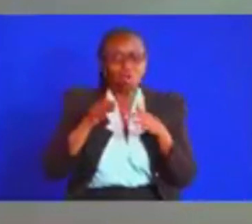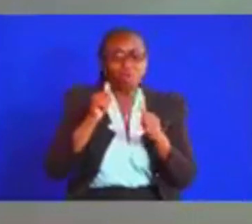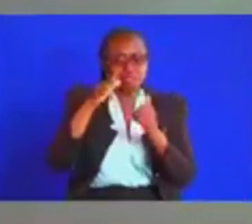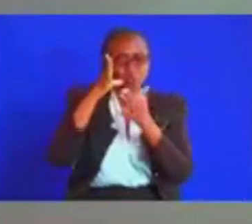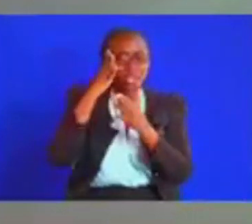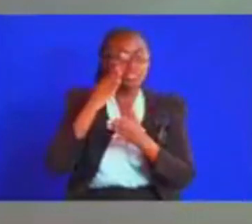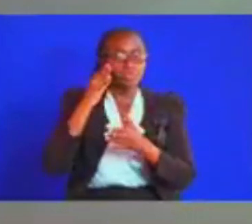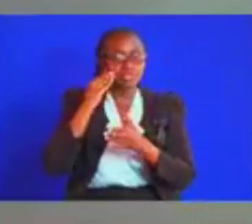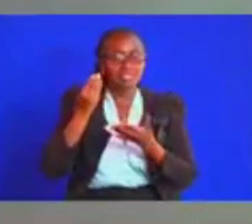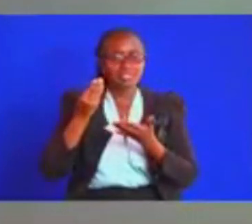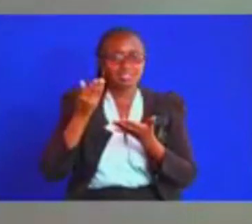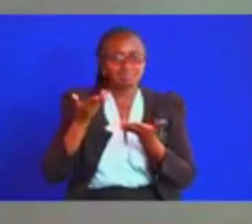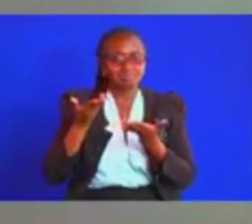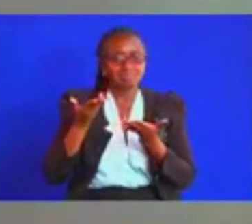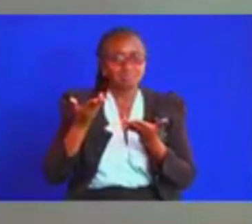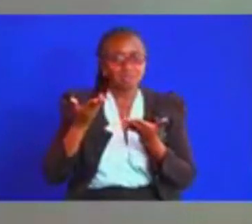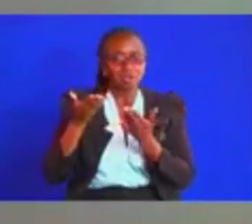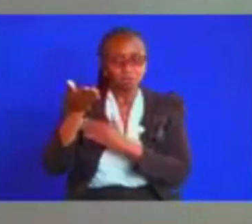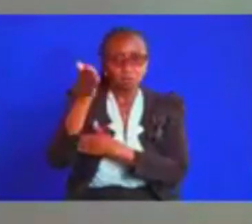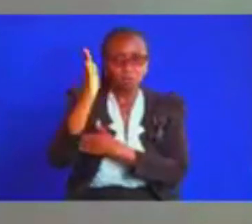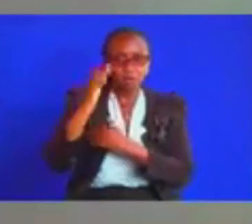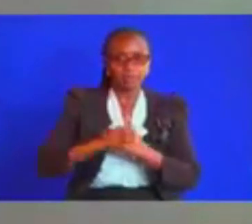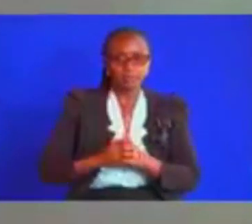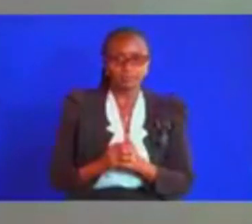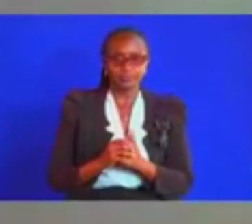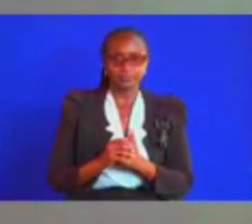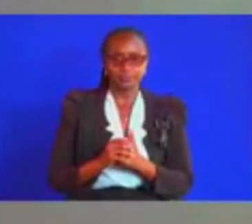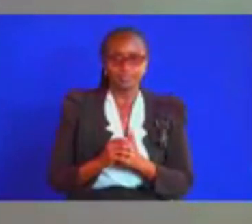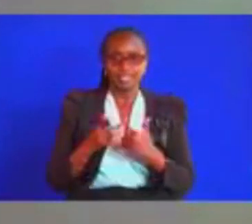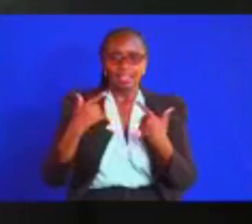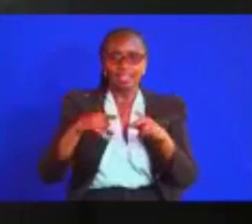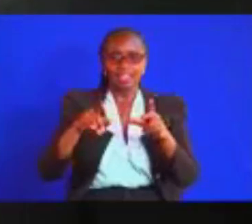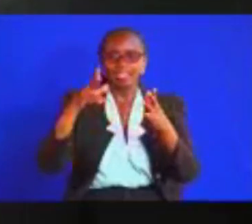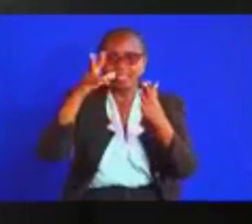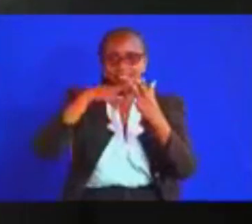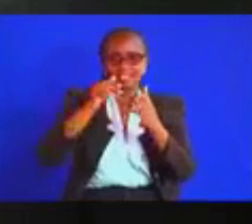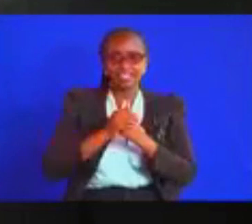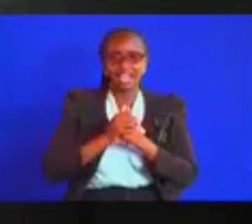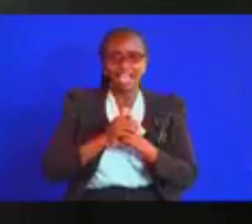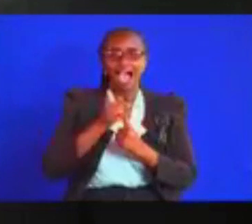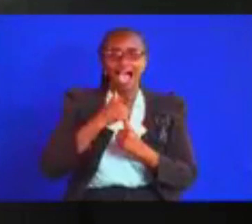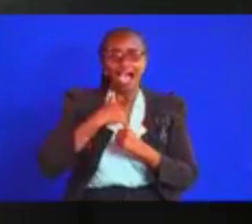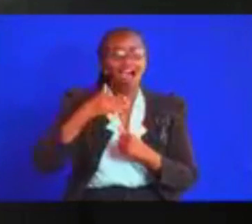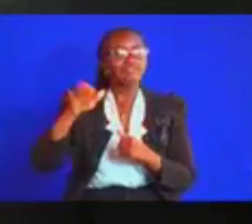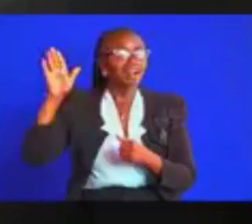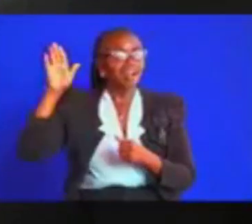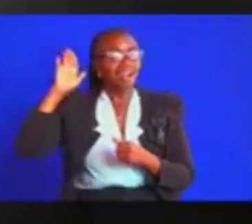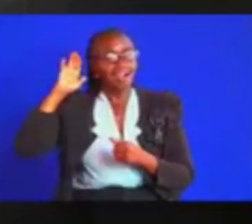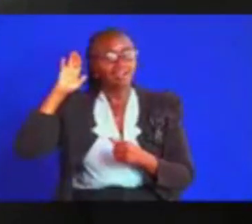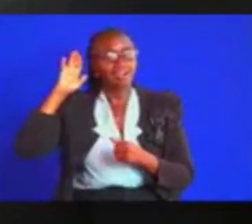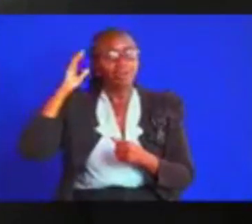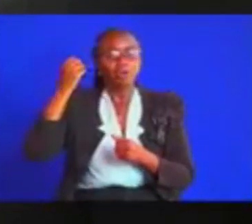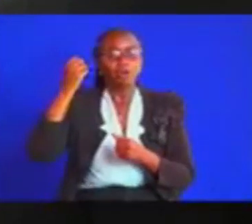the knowledge of God. Let's read together. I have heard of thee by the hearing of the ear, but now